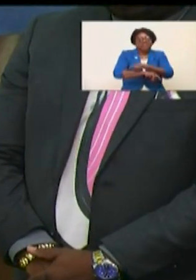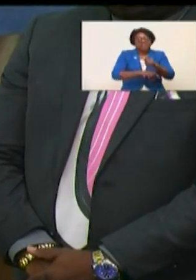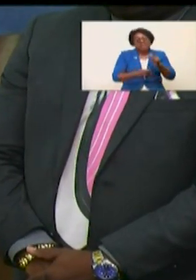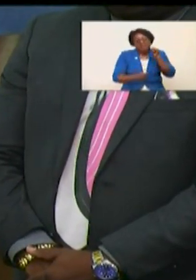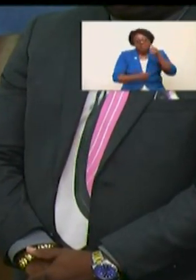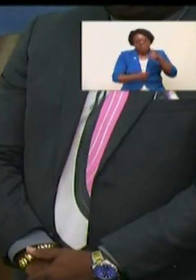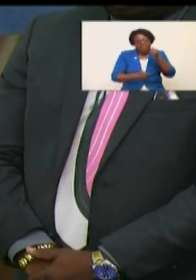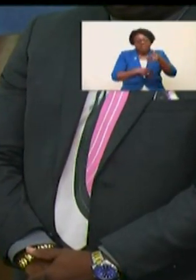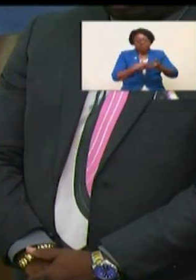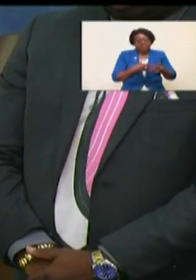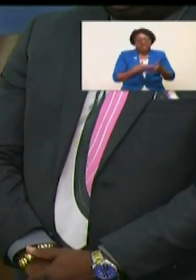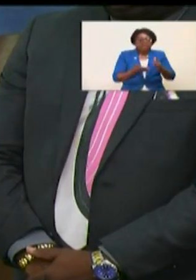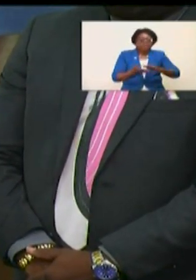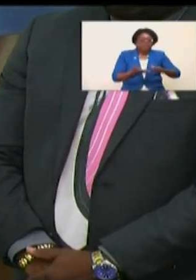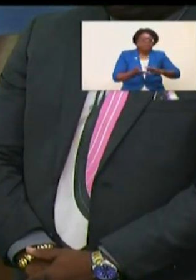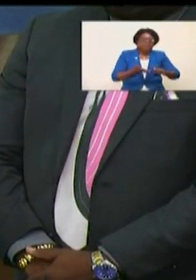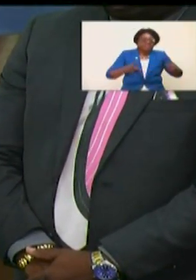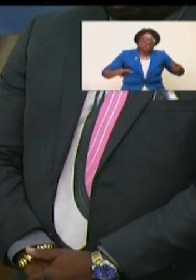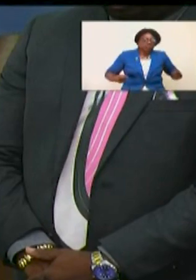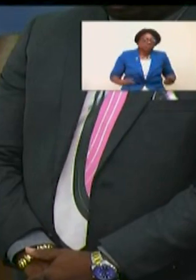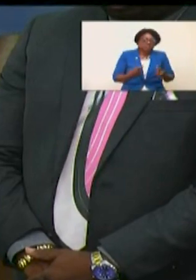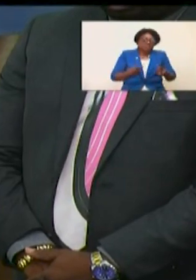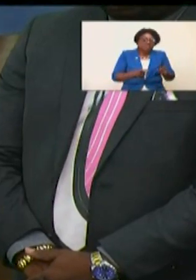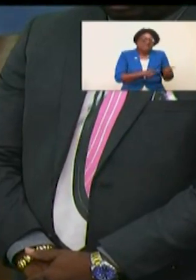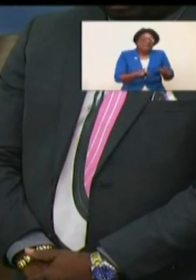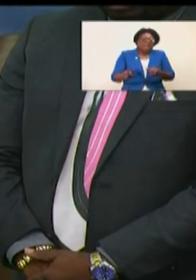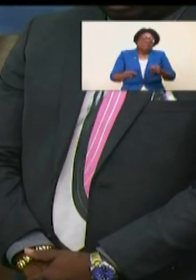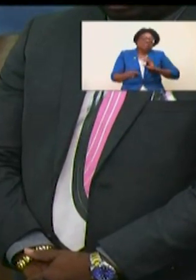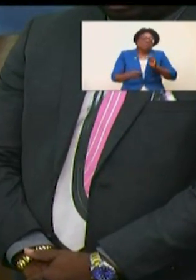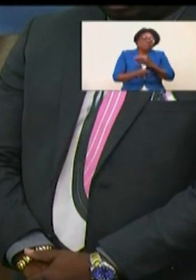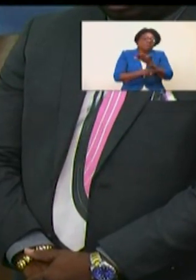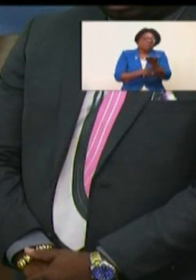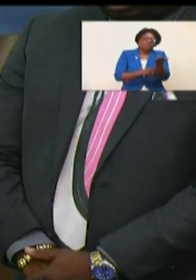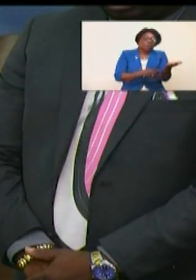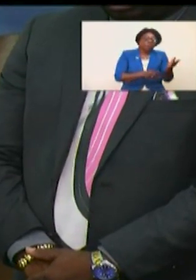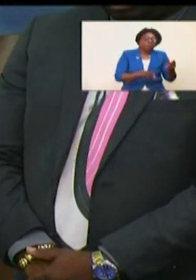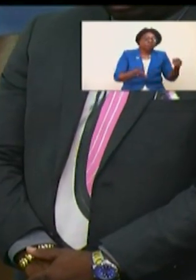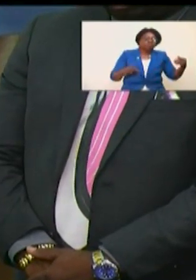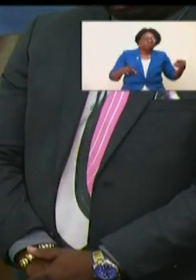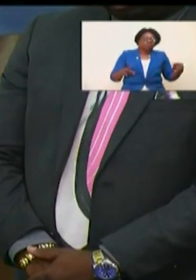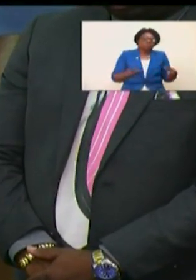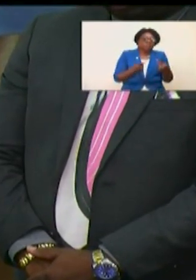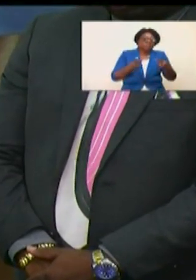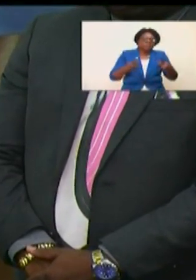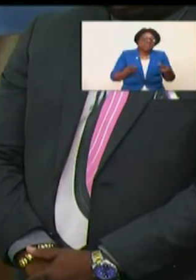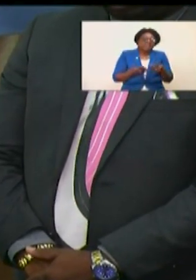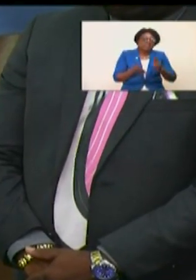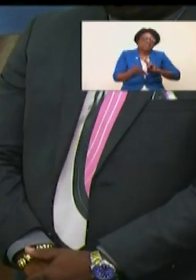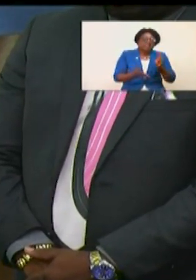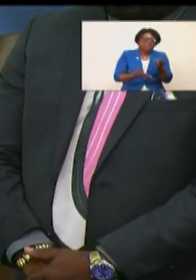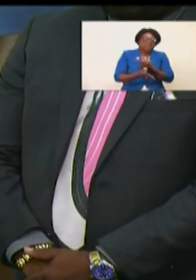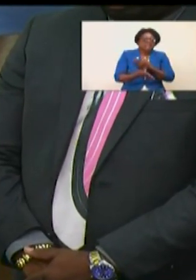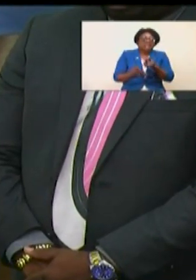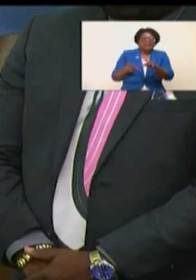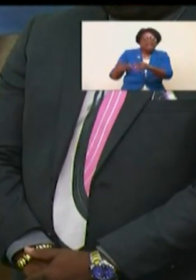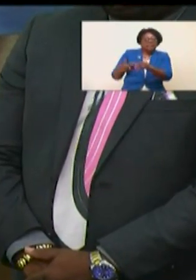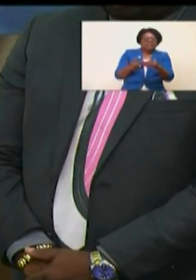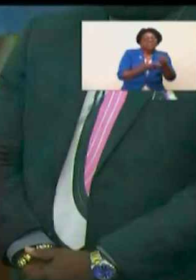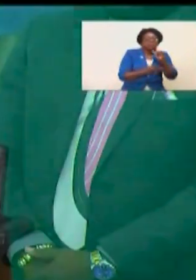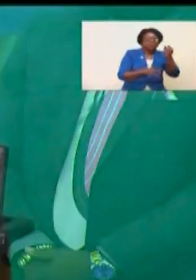us our trespasses, as we forgive those who trespass against us. And lead us not into temptation,